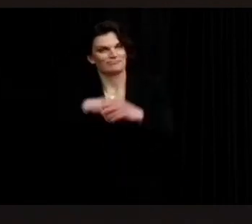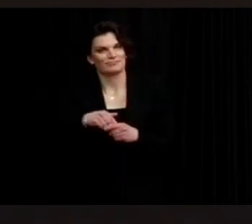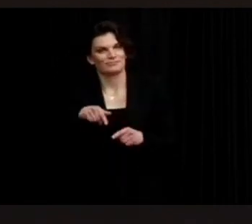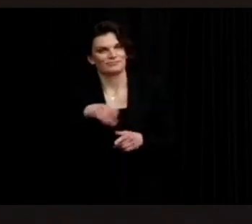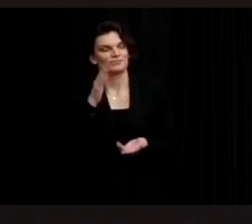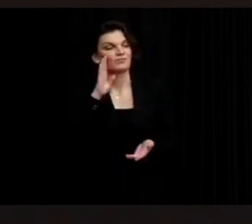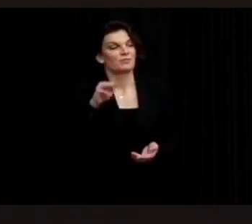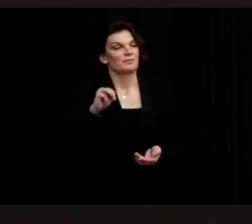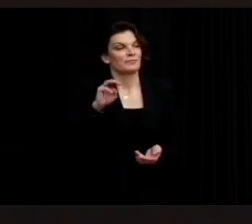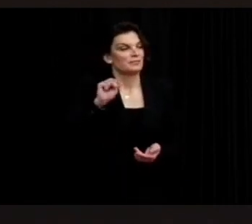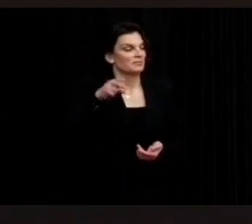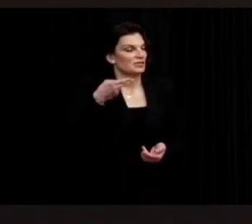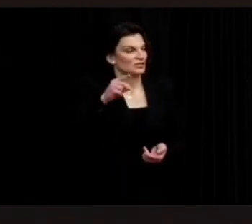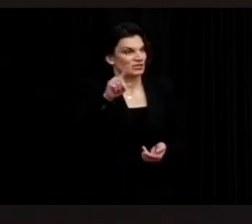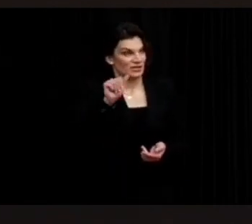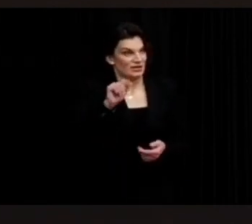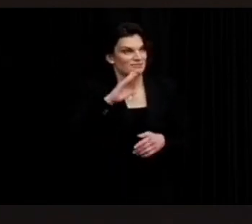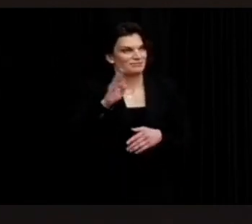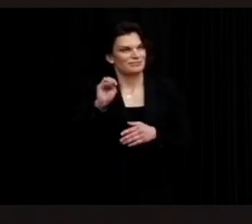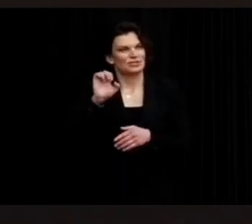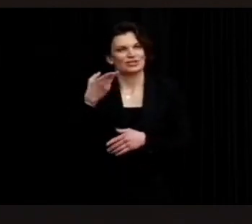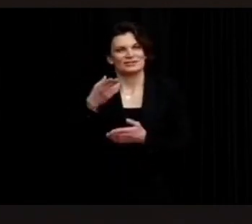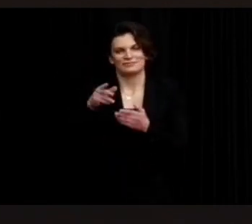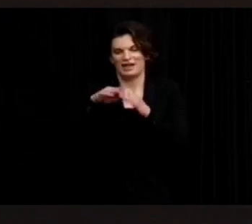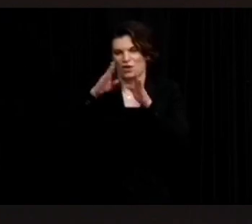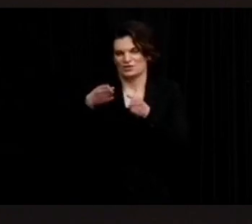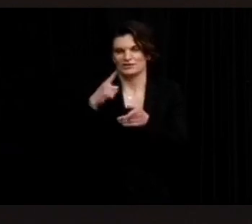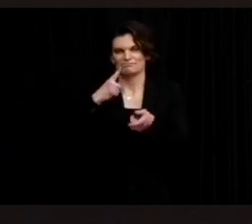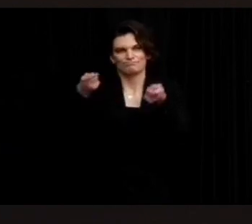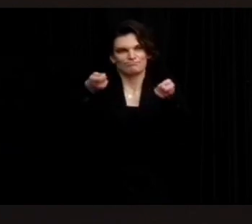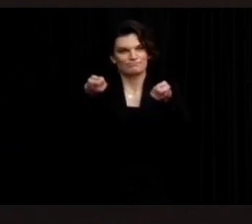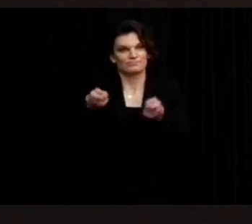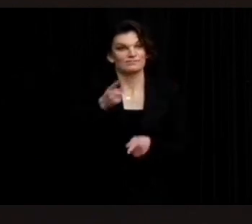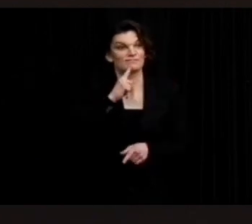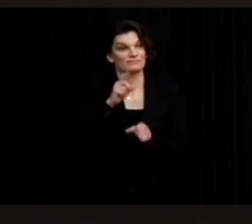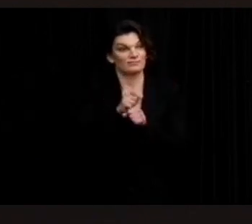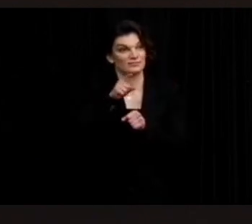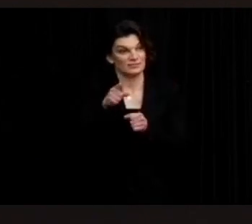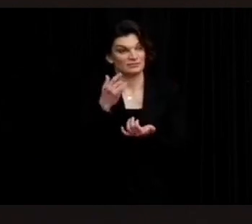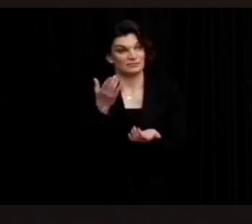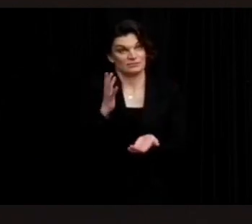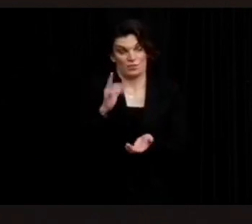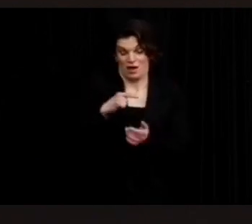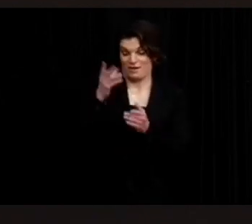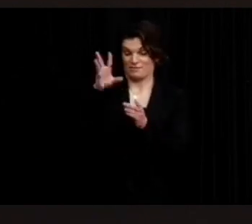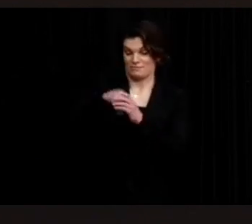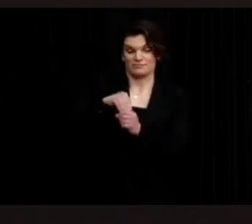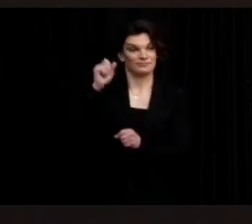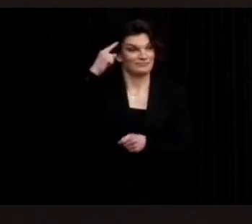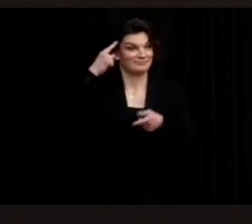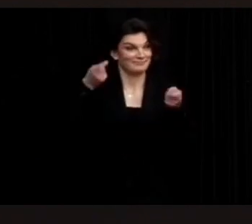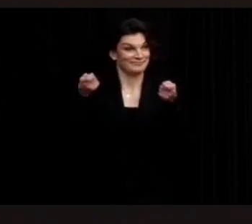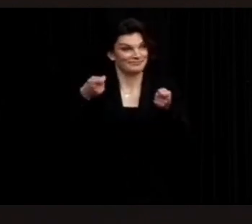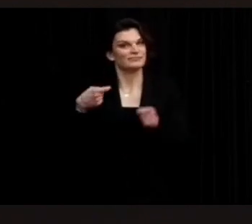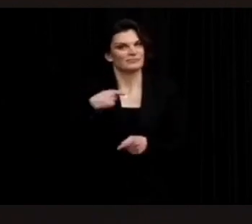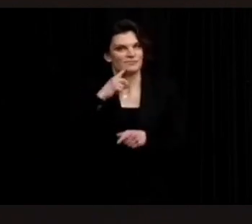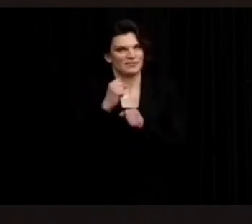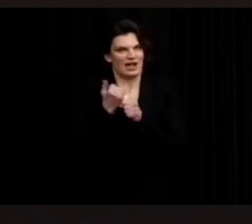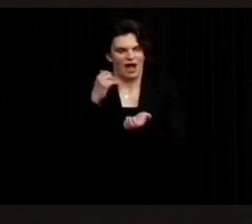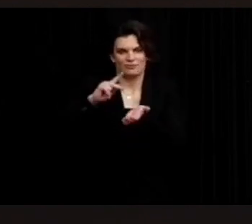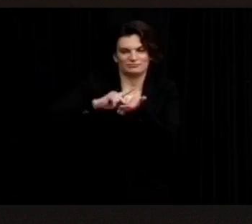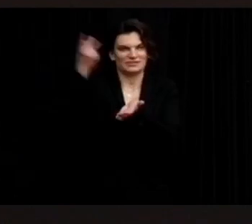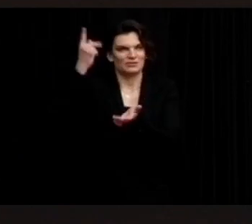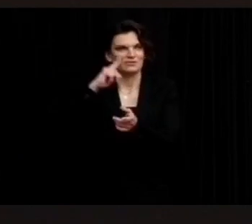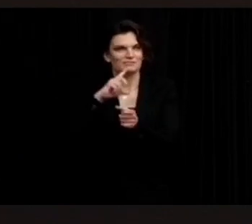or MSHDA, has invested double what they did into housing compared to just the last administration. This